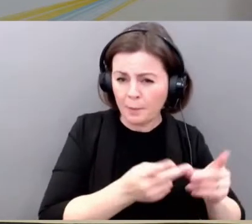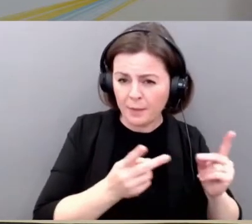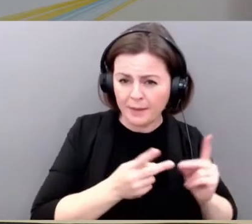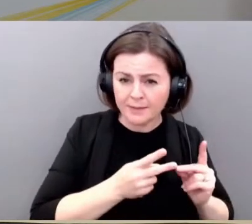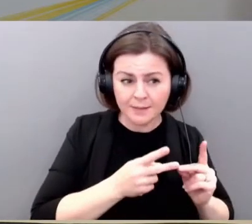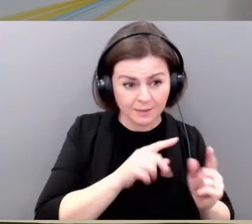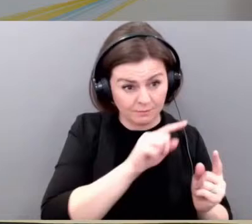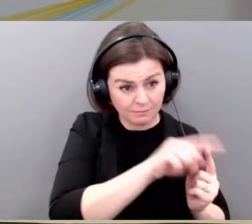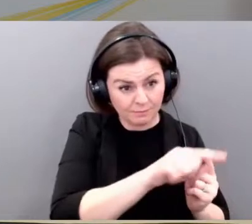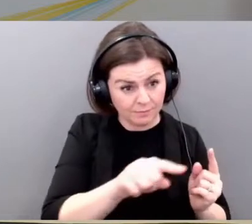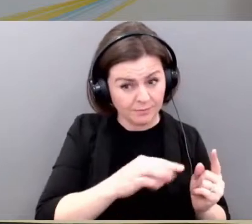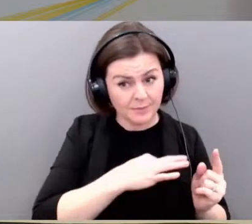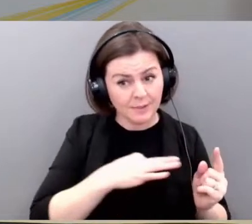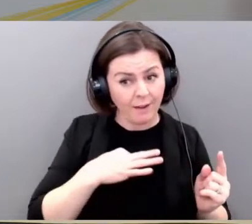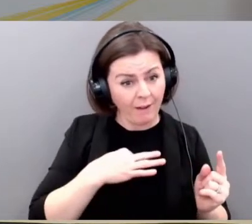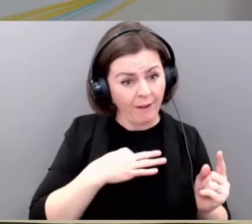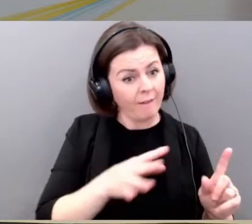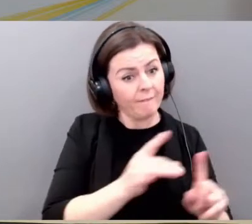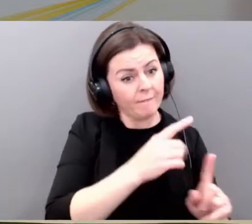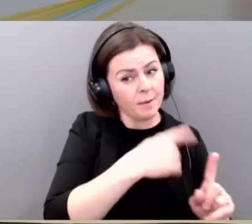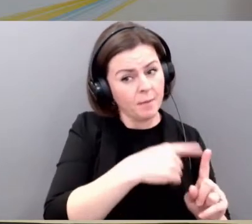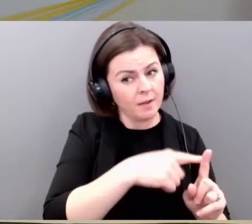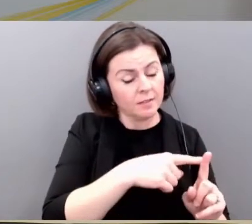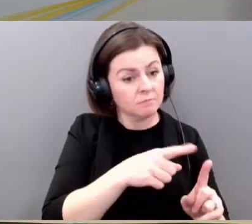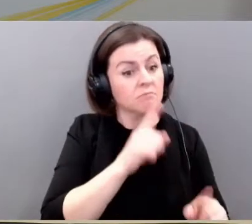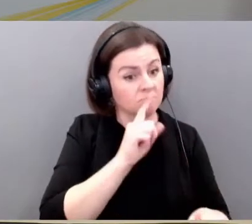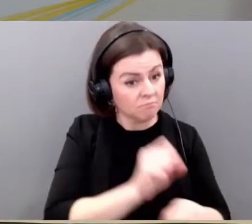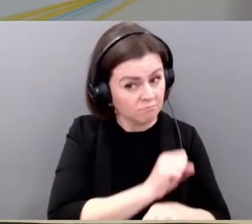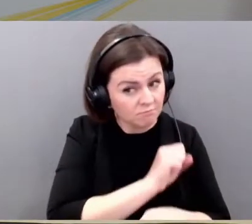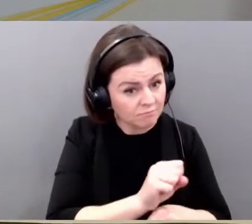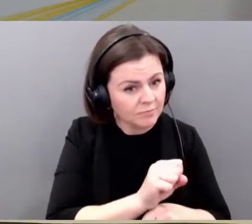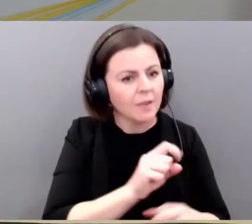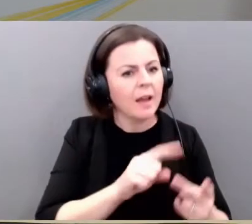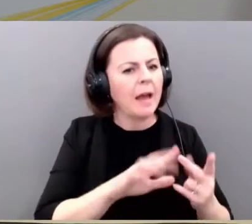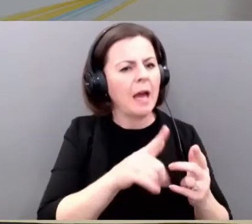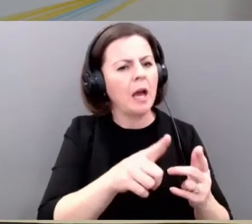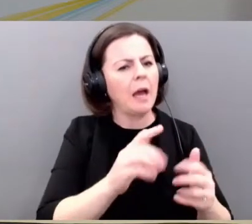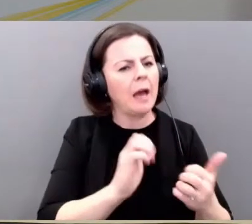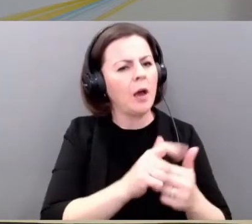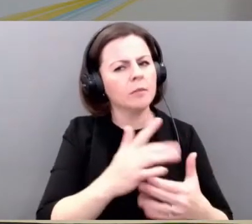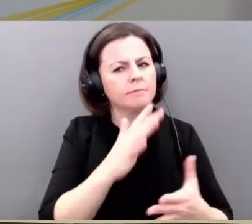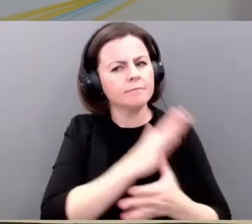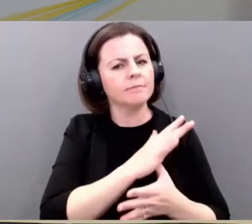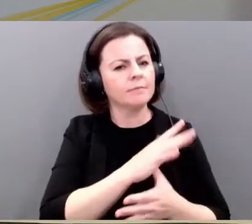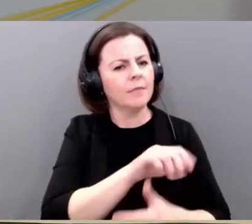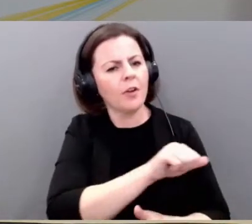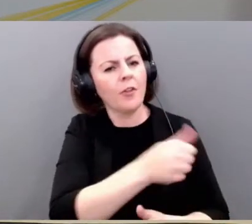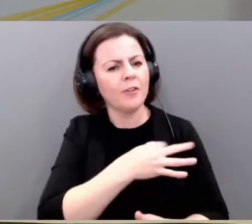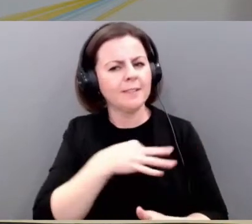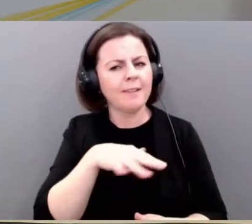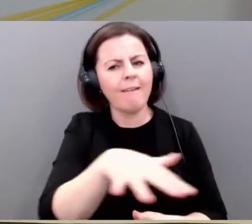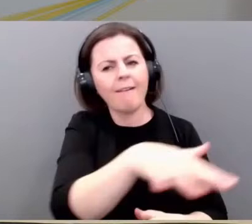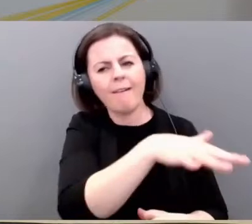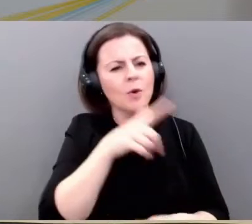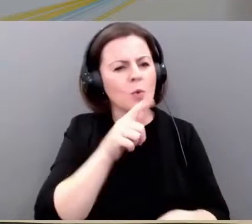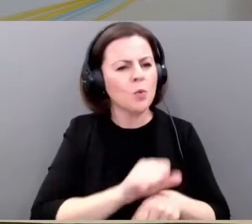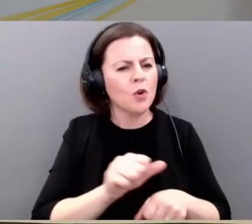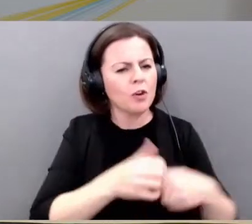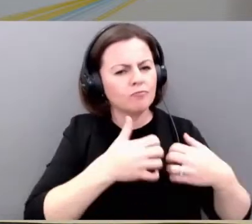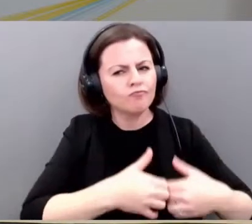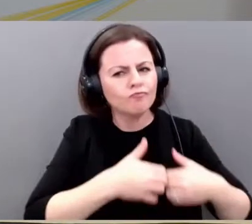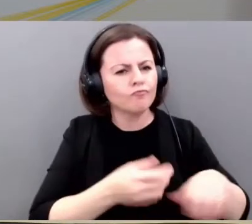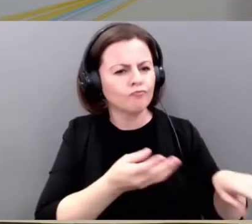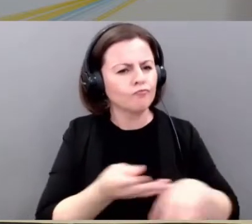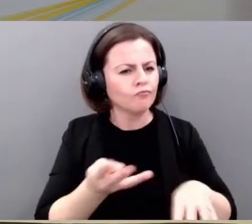if so, what steps have been taken to ensure the safety of other staff? So any case that